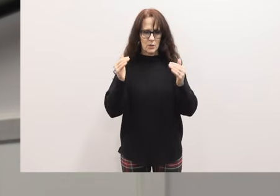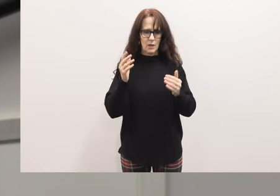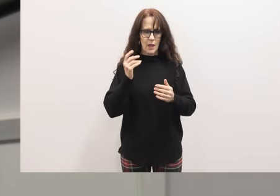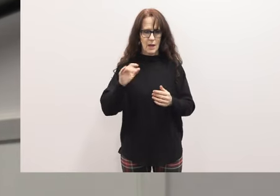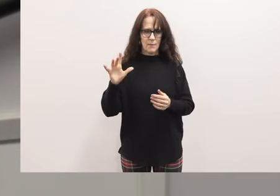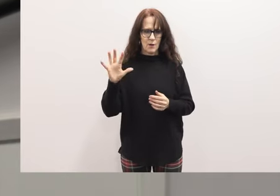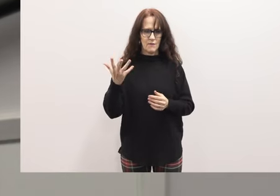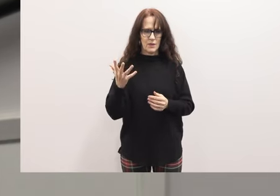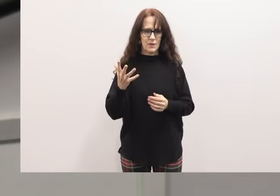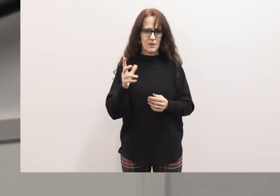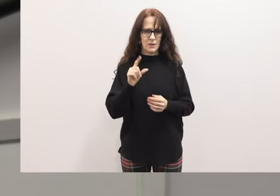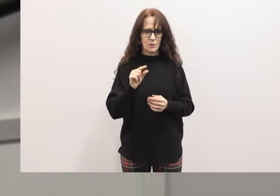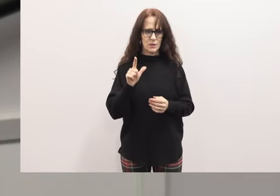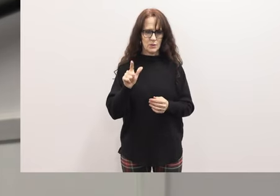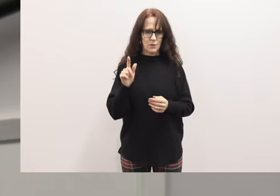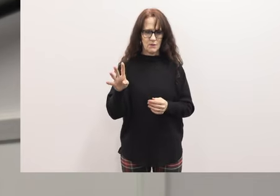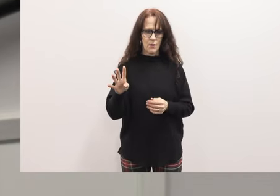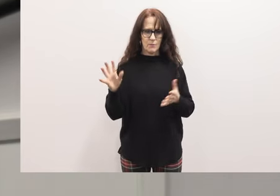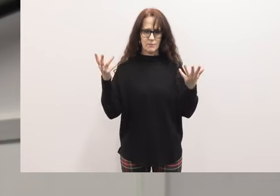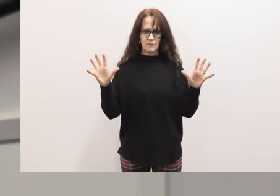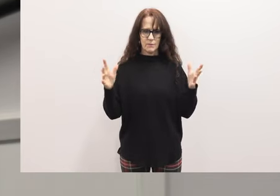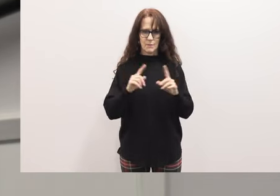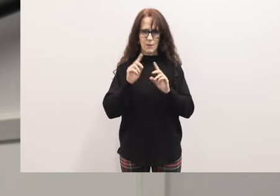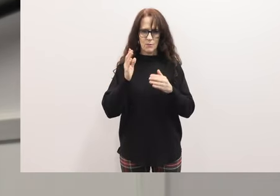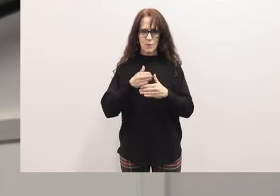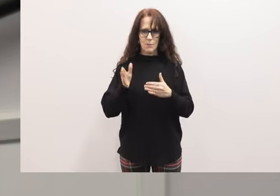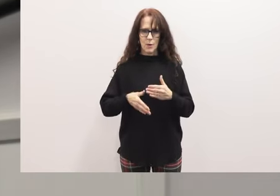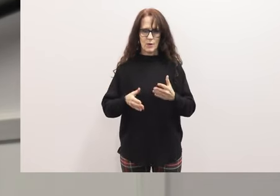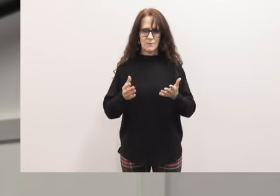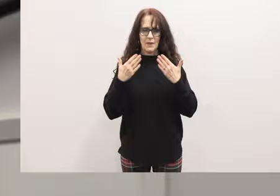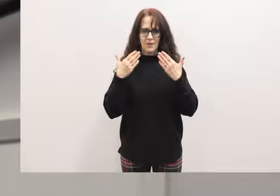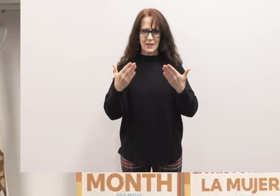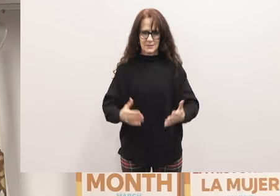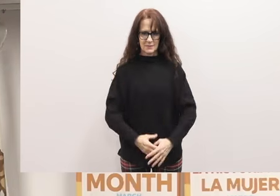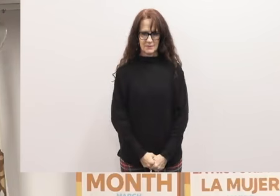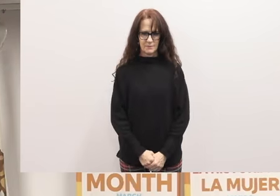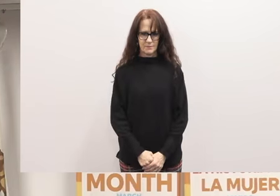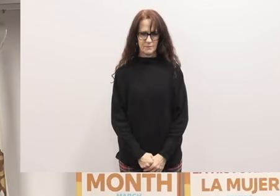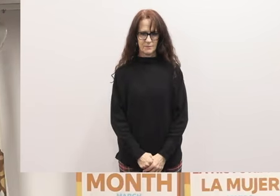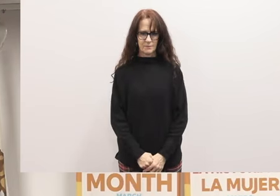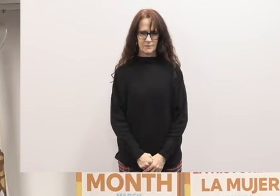5th, 2024. And that concludes my report. Thanks.